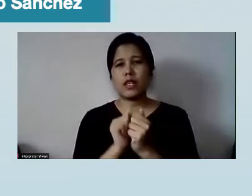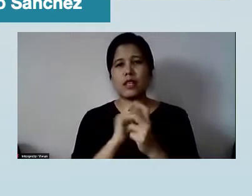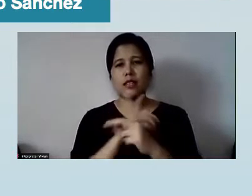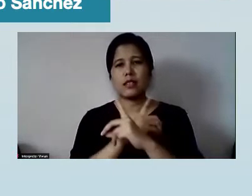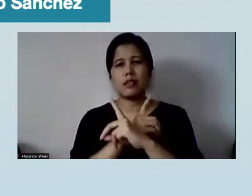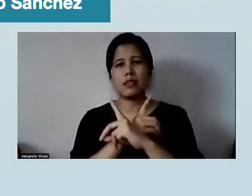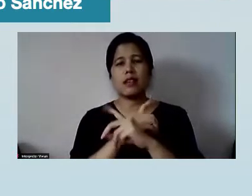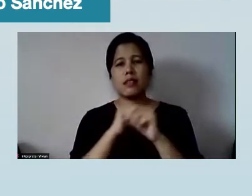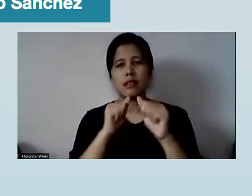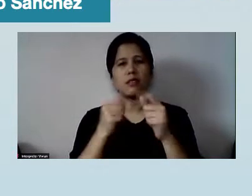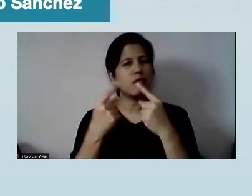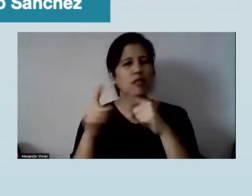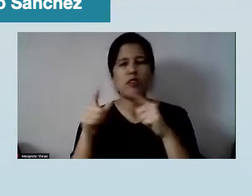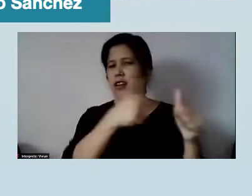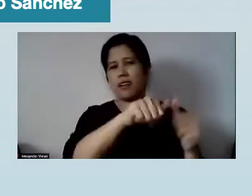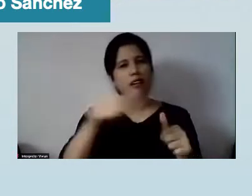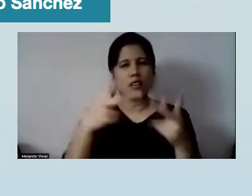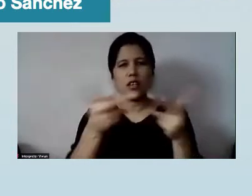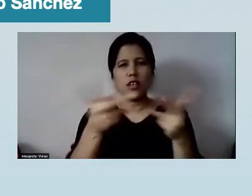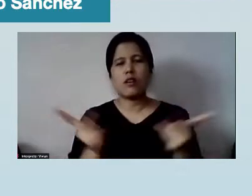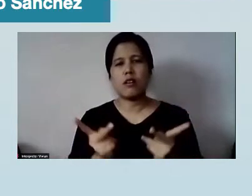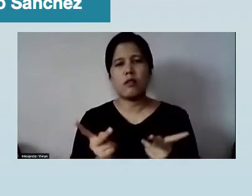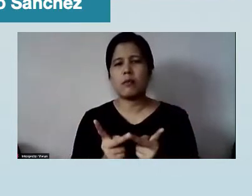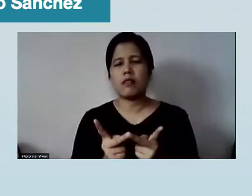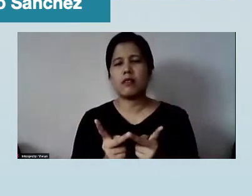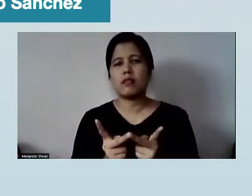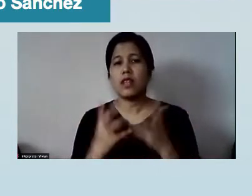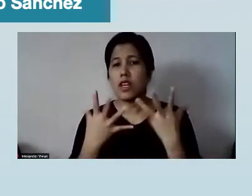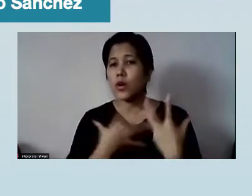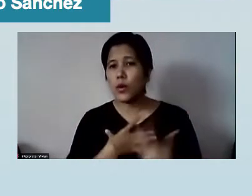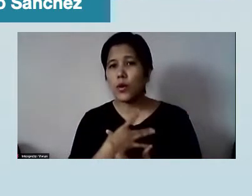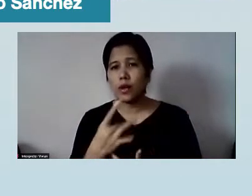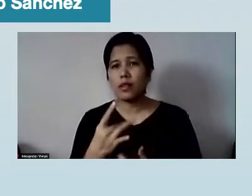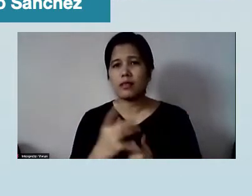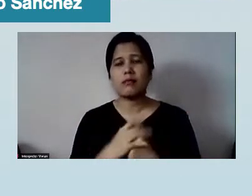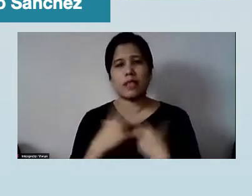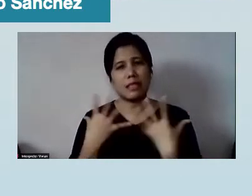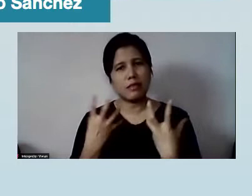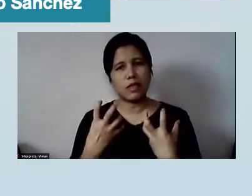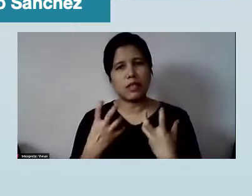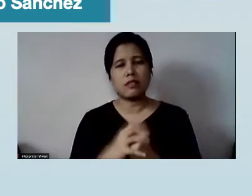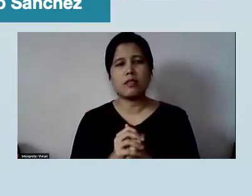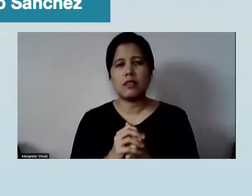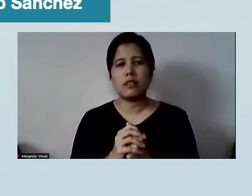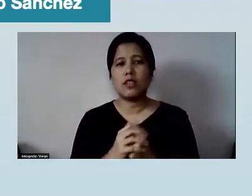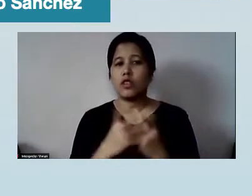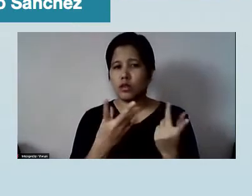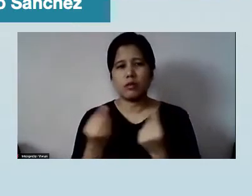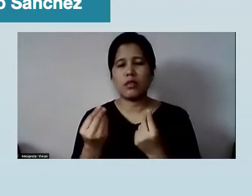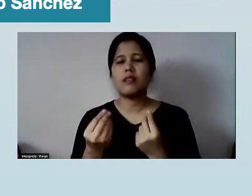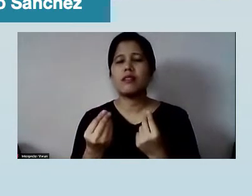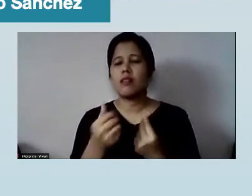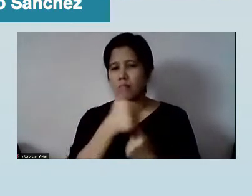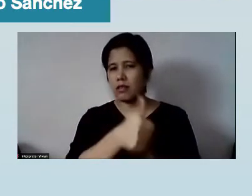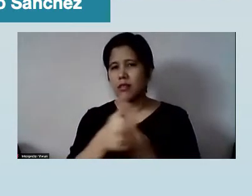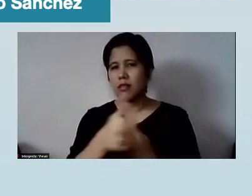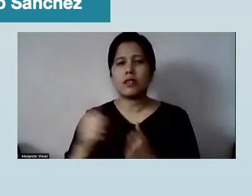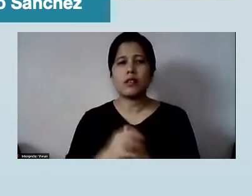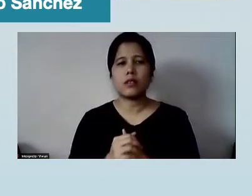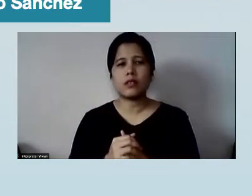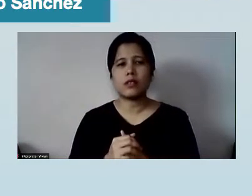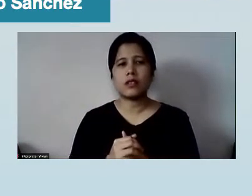Persons with disabilities can go anywhere they want, no? As long as they can do it by themselves or with the companions